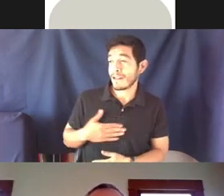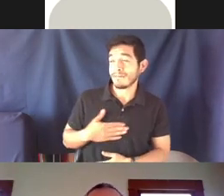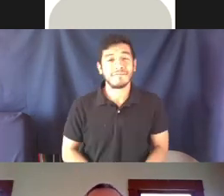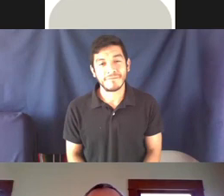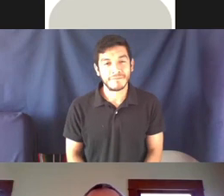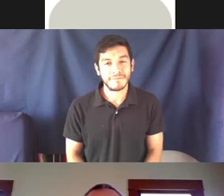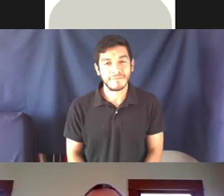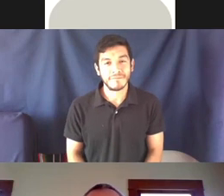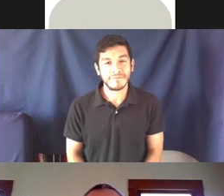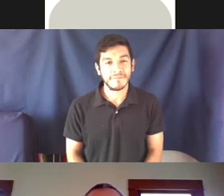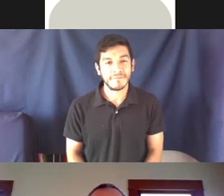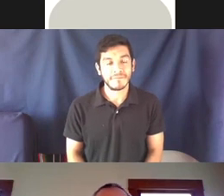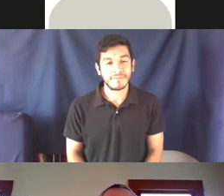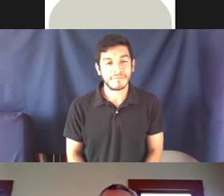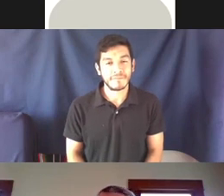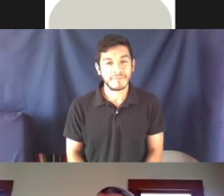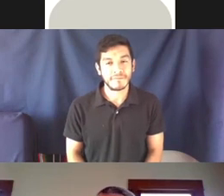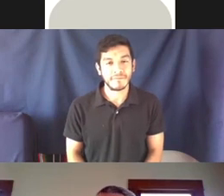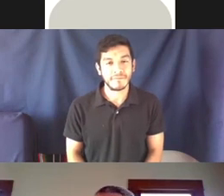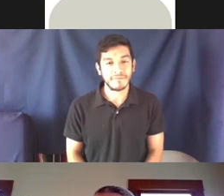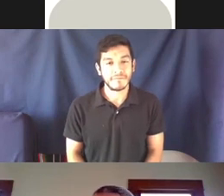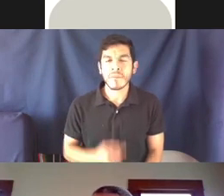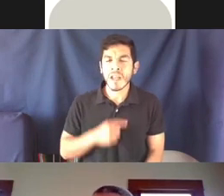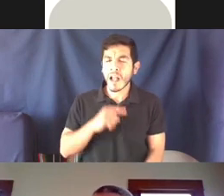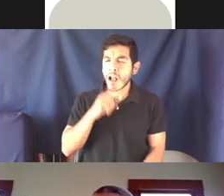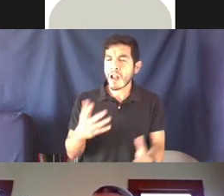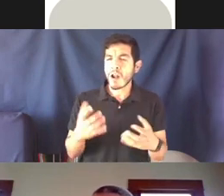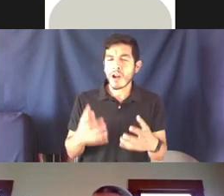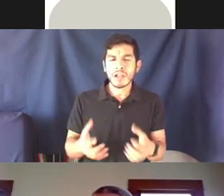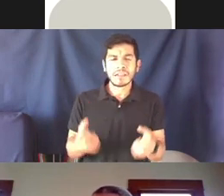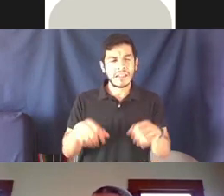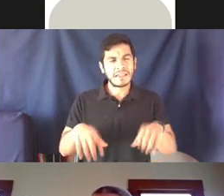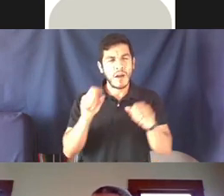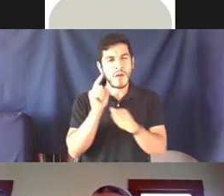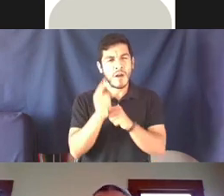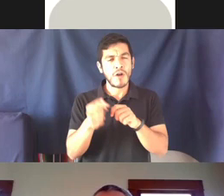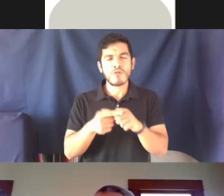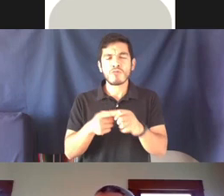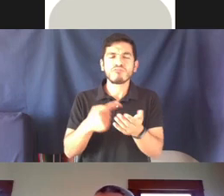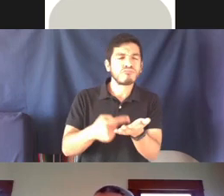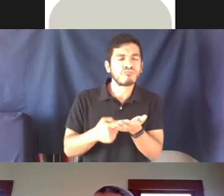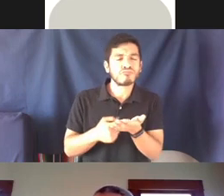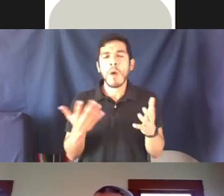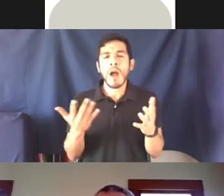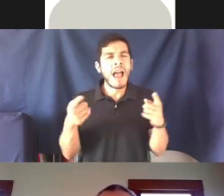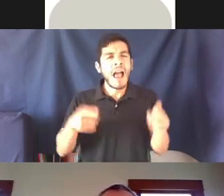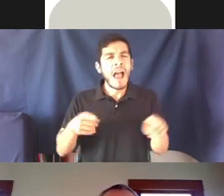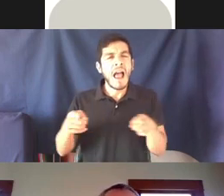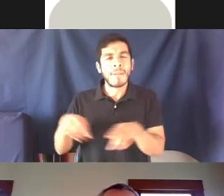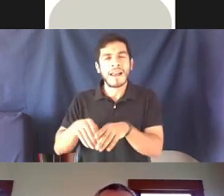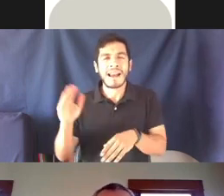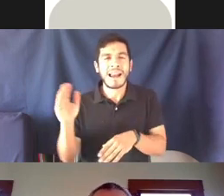So I really wanted to, as I said, take a minute to talk a little bit about kind of just what's been happening in our field over the